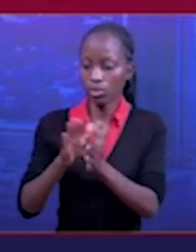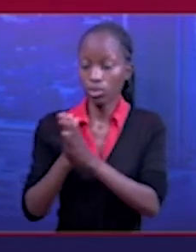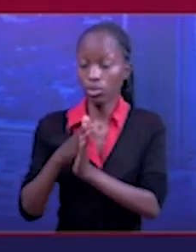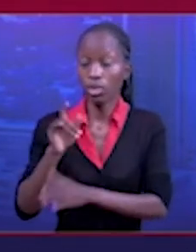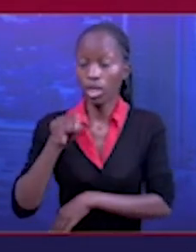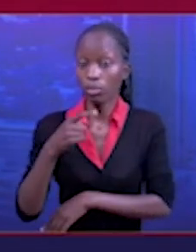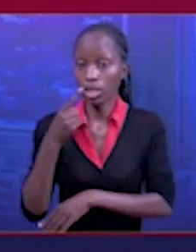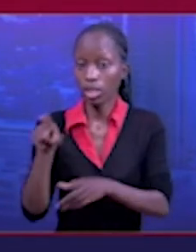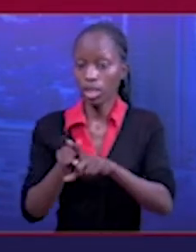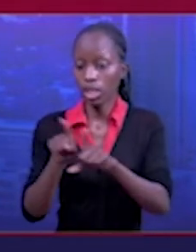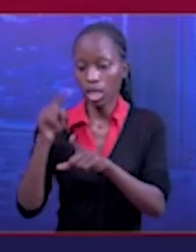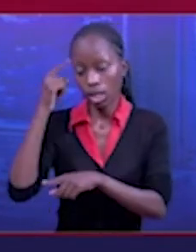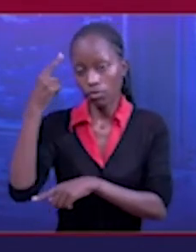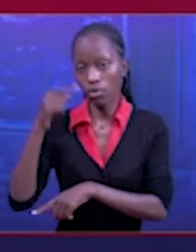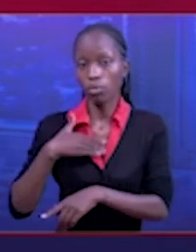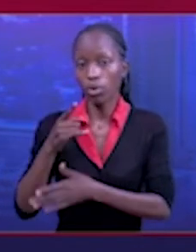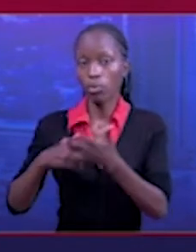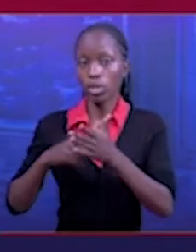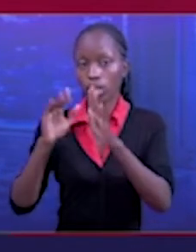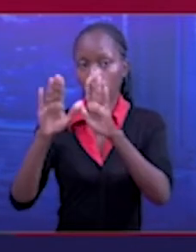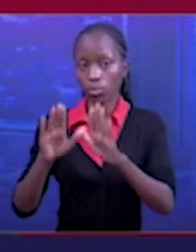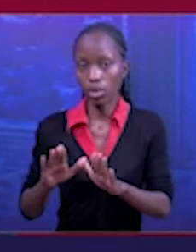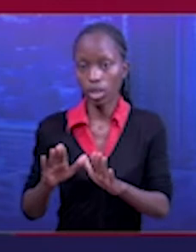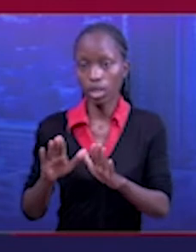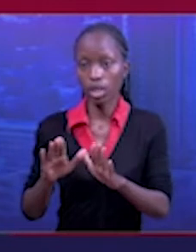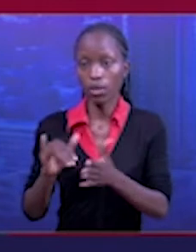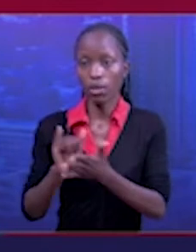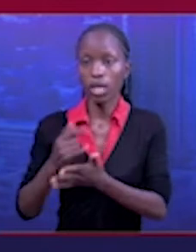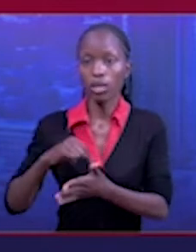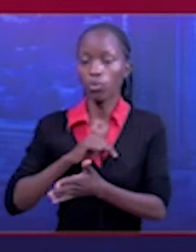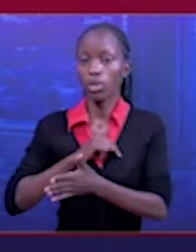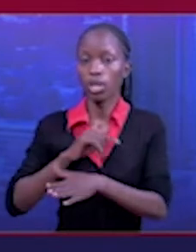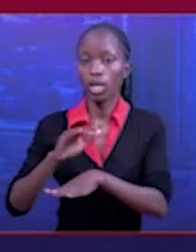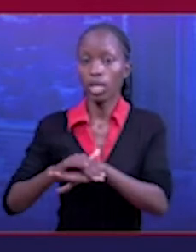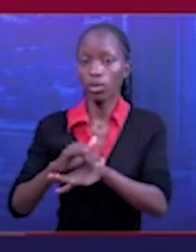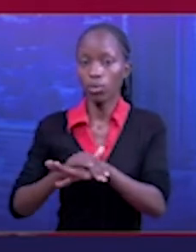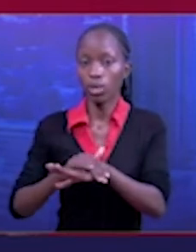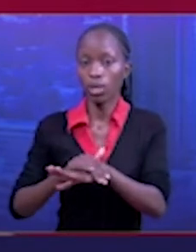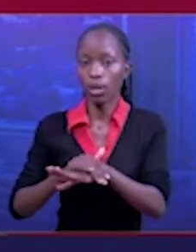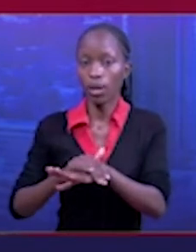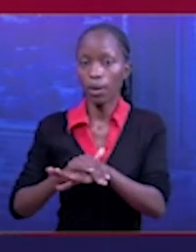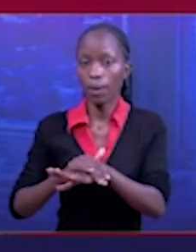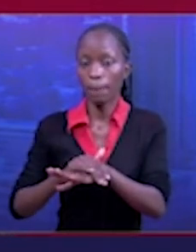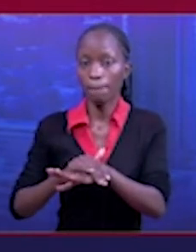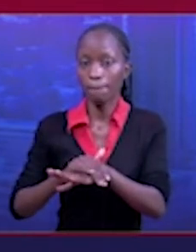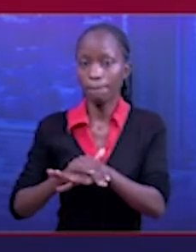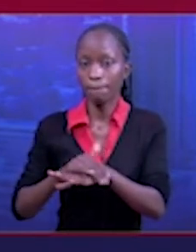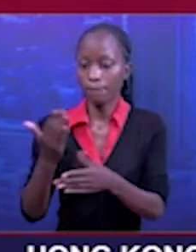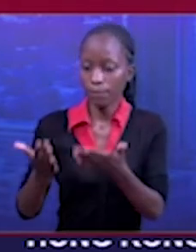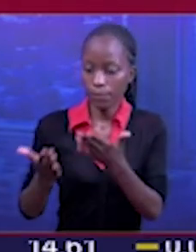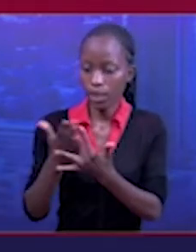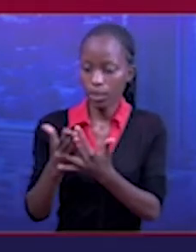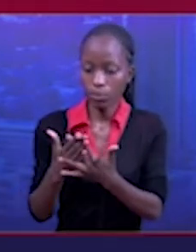say. And I think for me what is important is we have such a good base, be it the balance between loans and